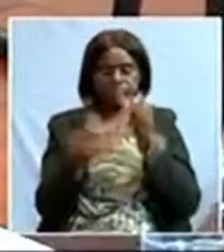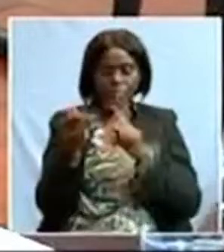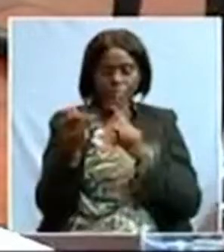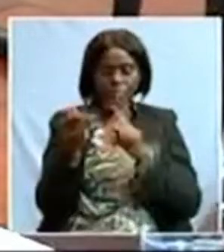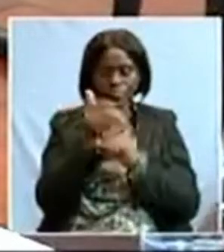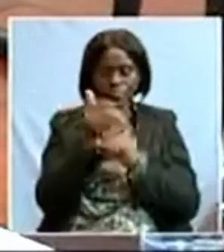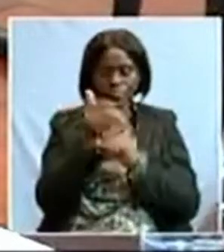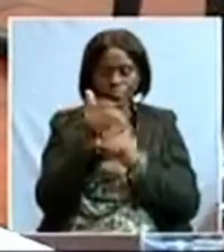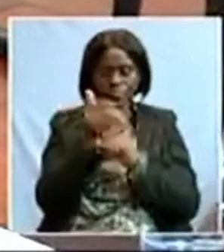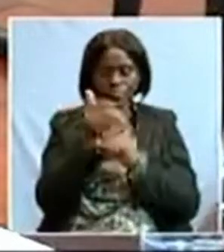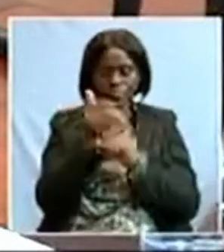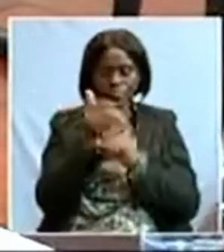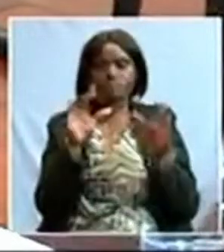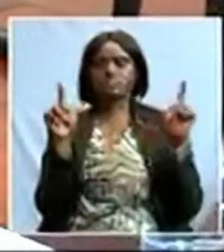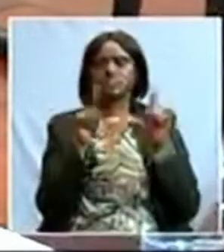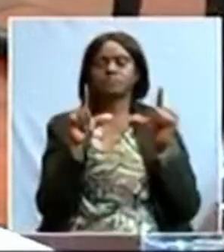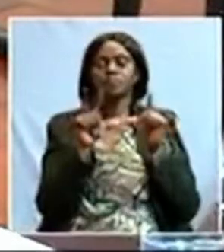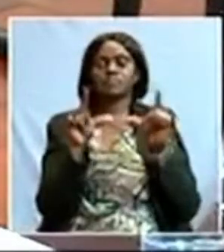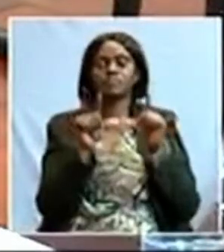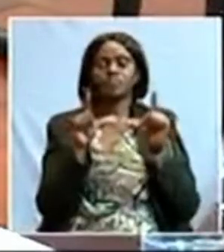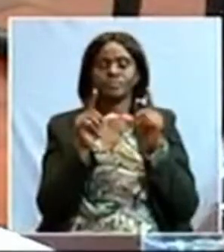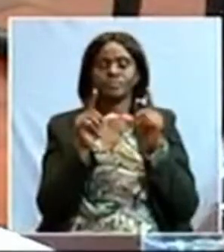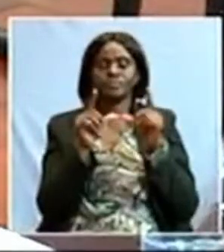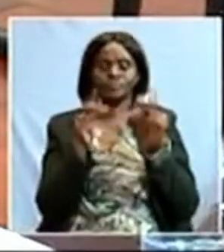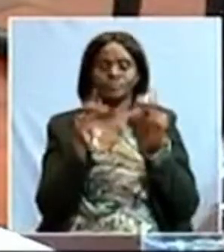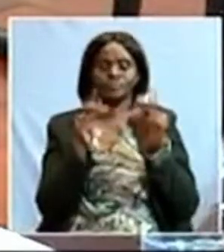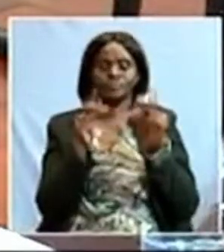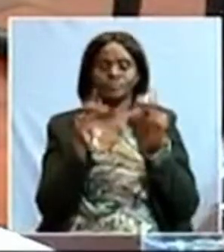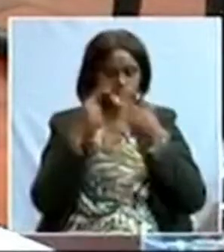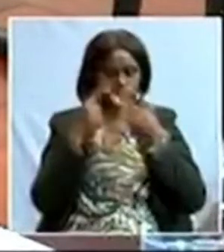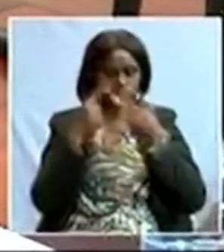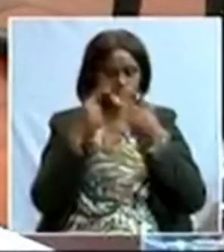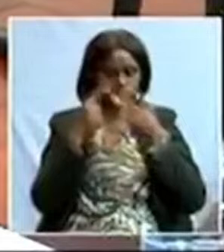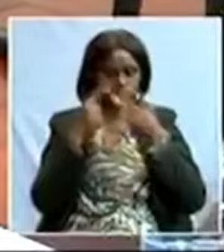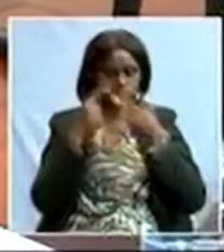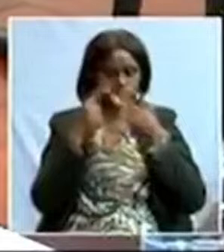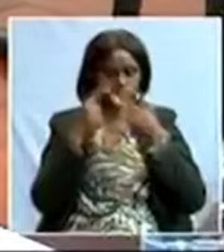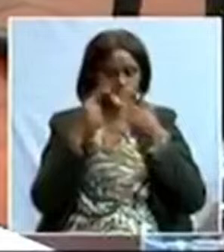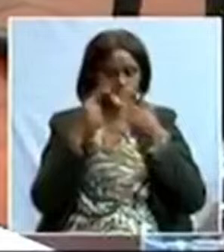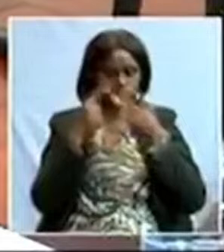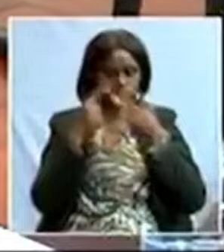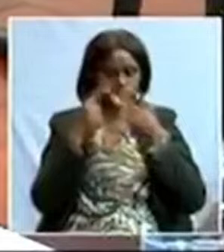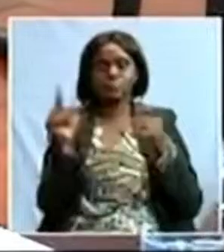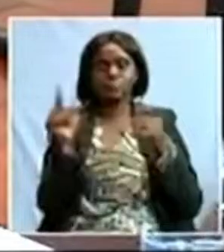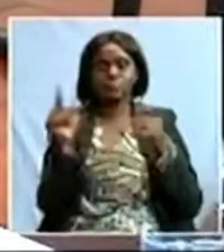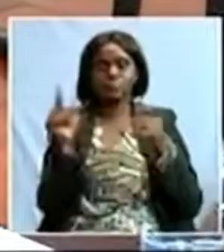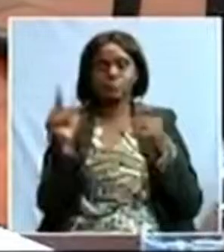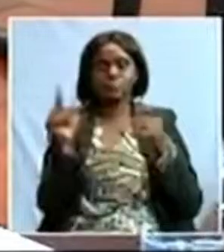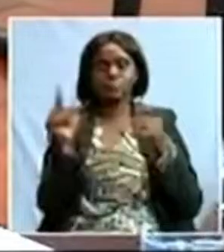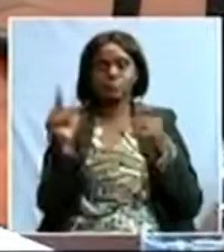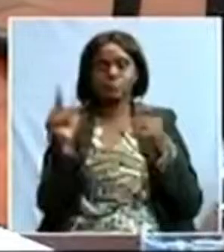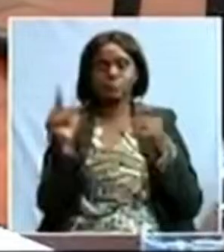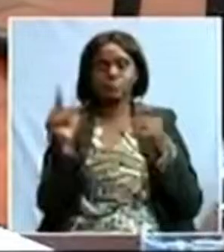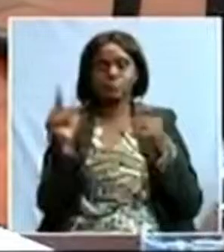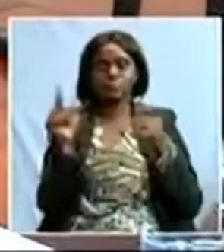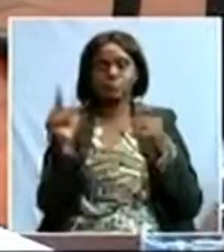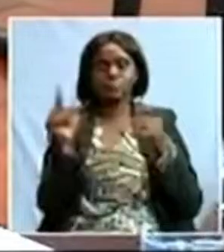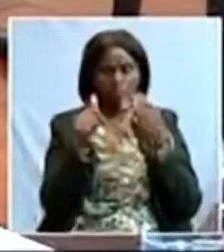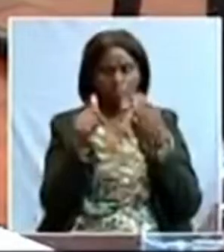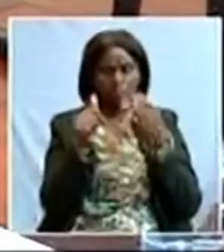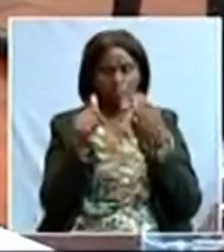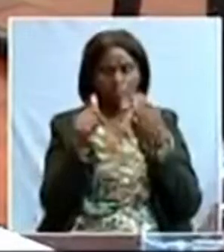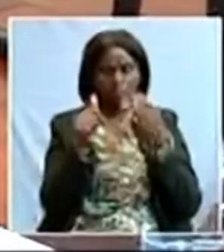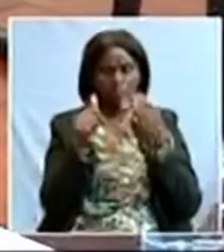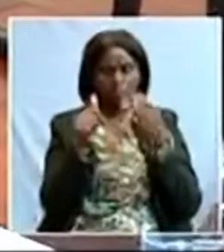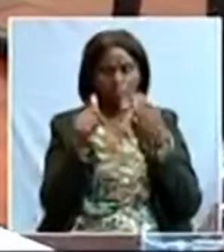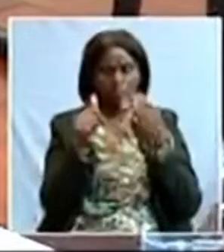in the preparation of occupants licenses. The variance was due to the fact that most of the developers who were supposed to obtain